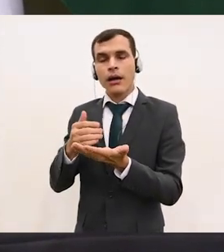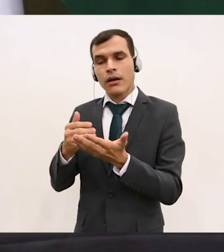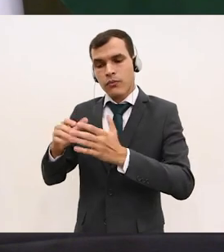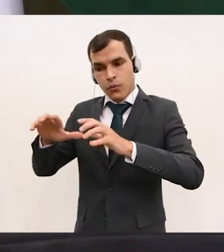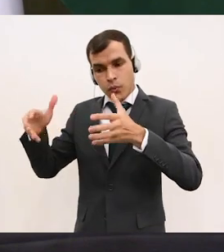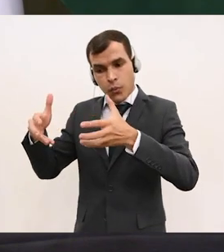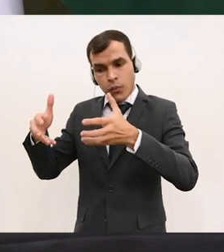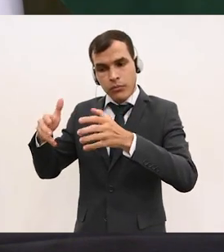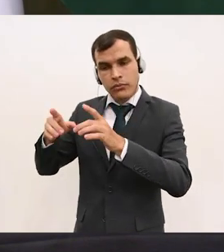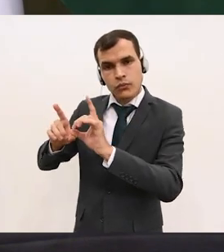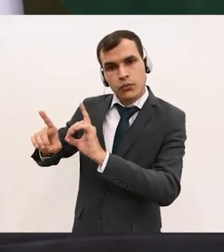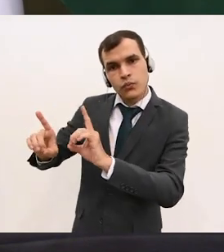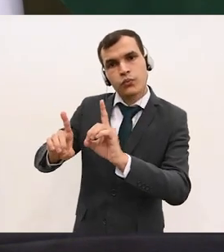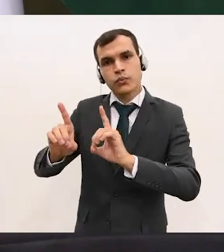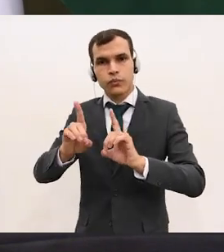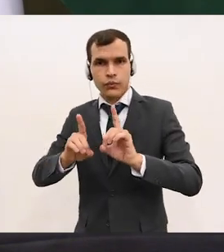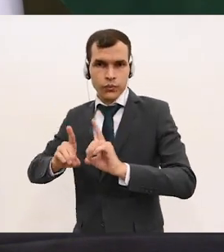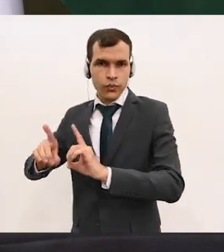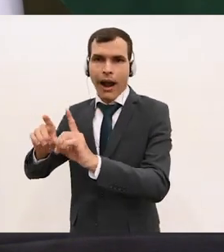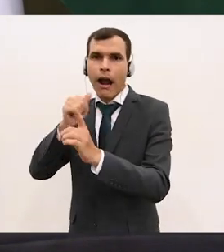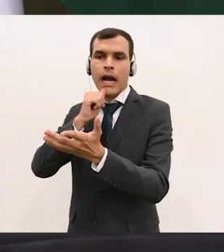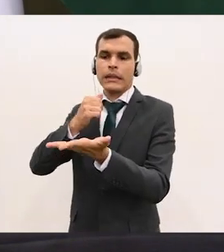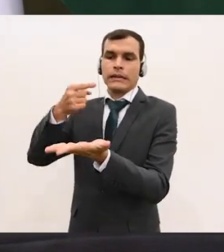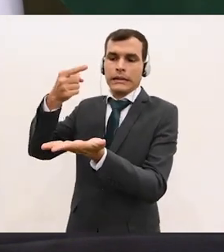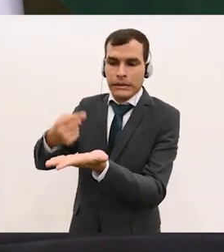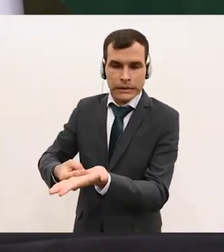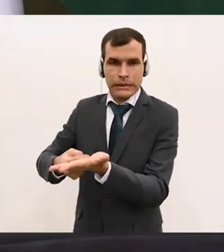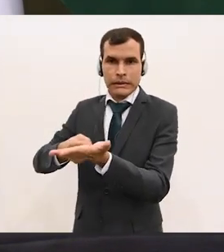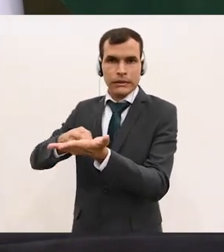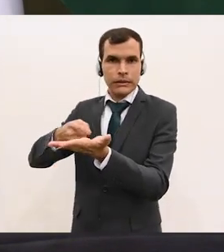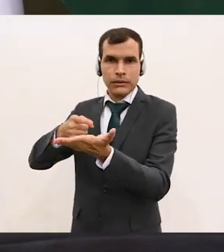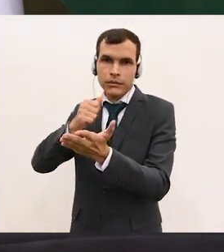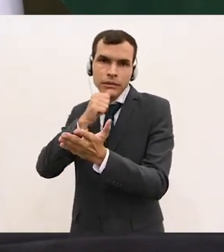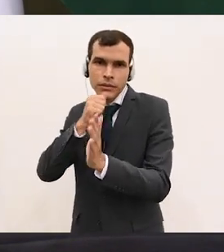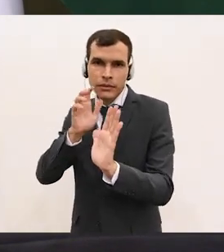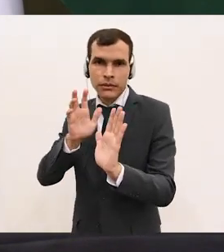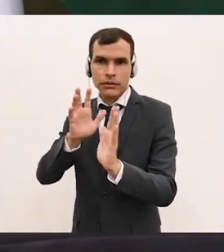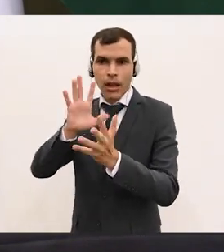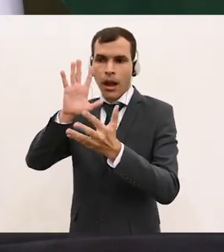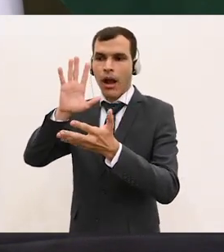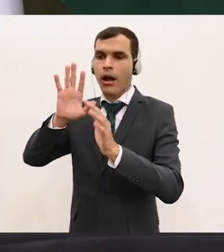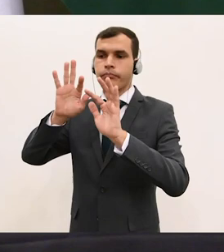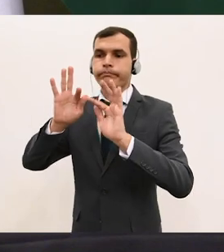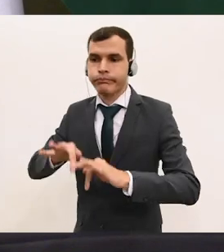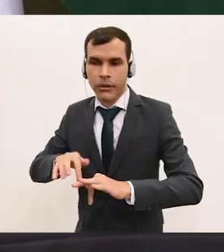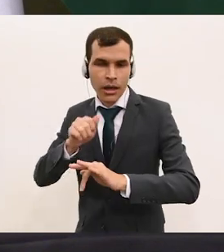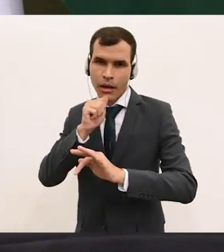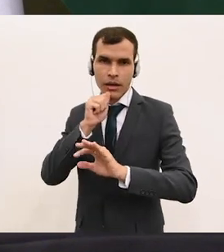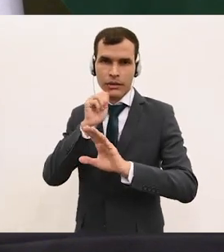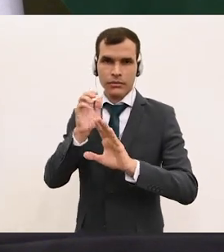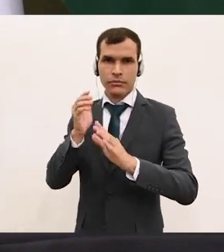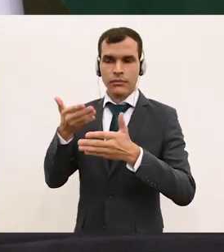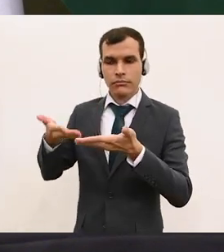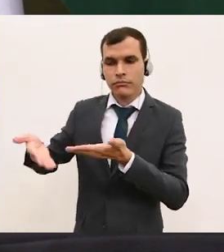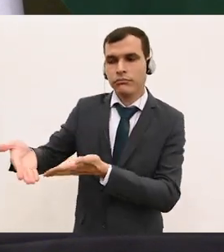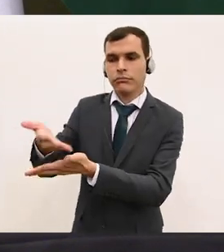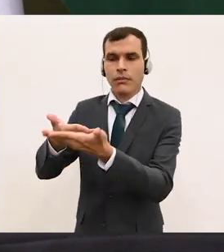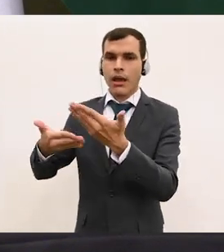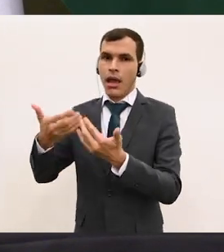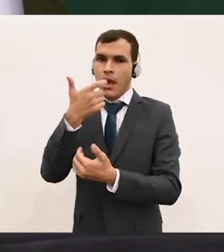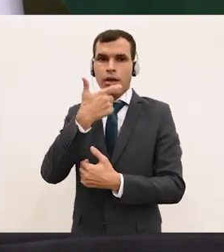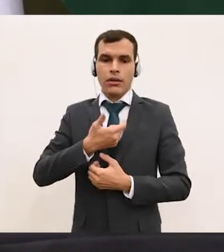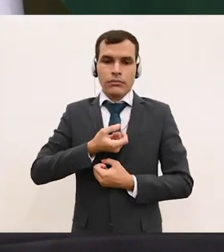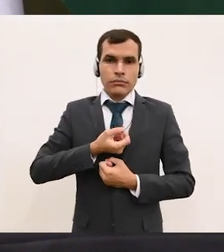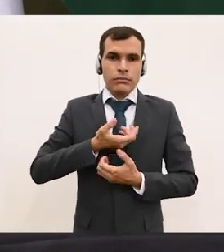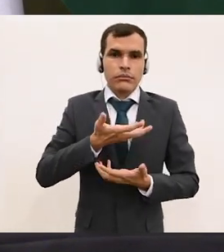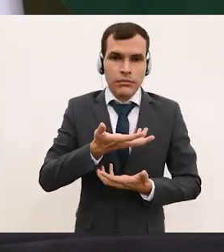don't want to blow it up until we've actually done something, but this is something we are reflecting on. And it's valid